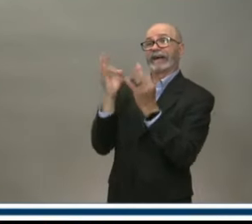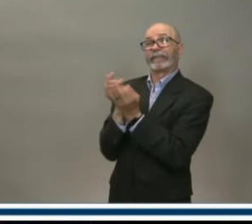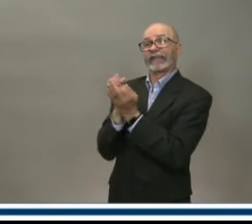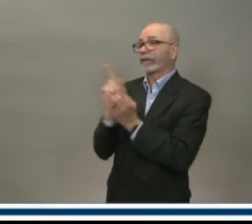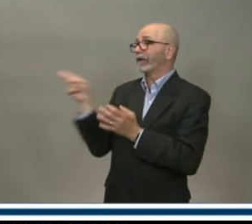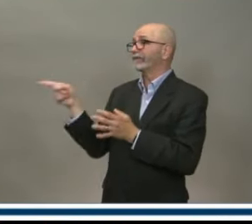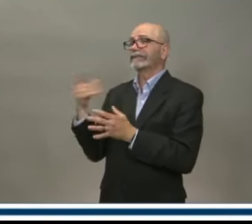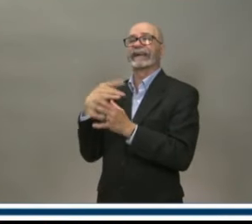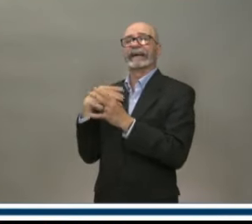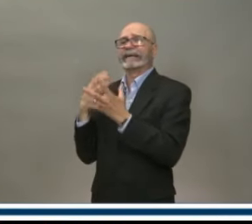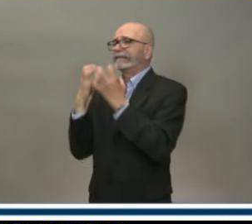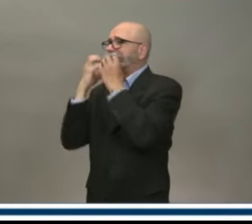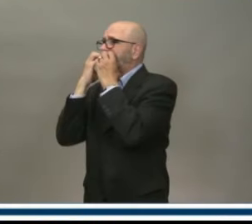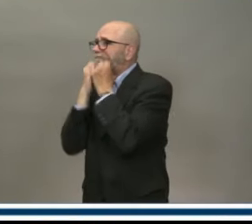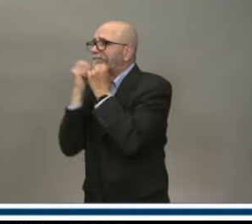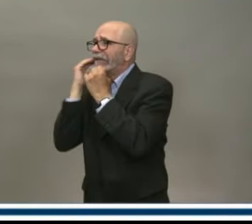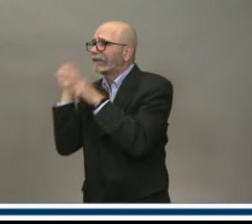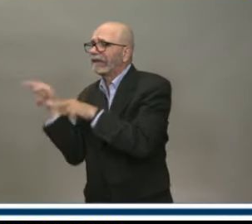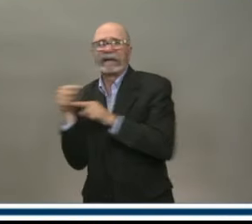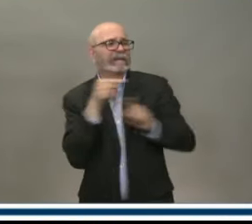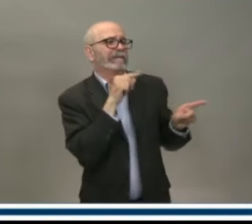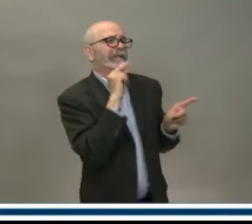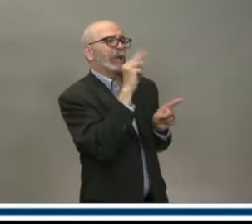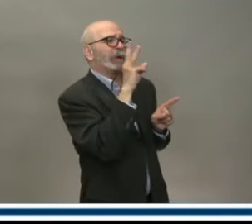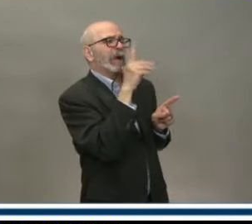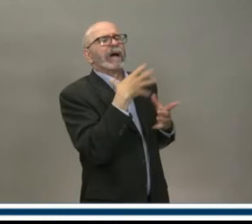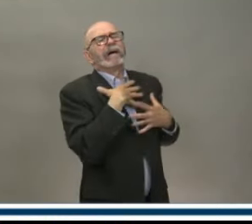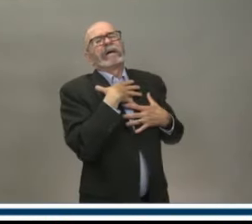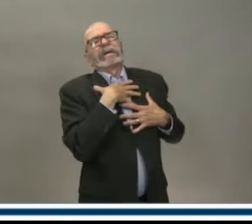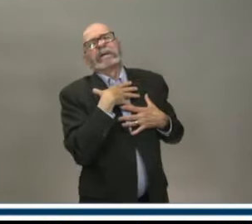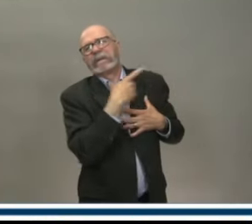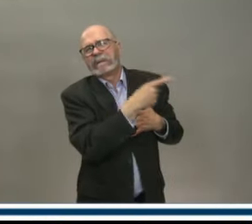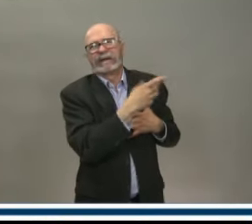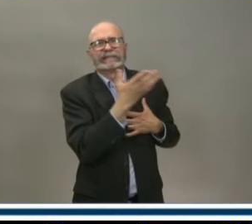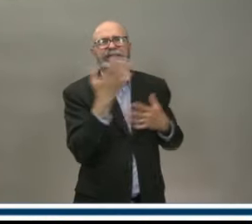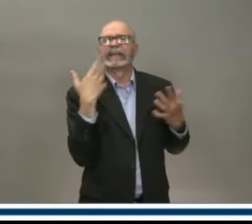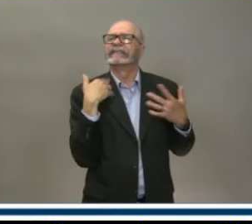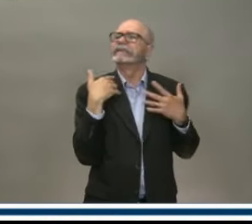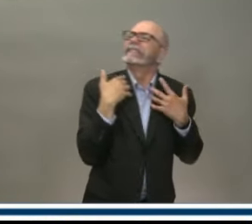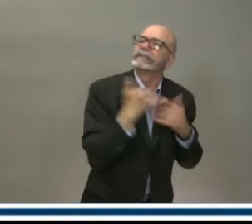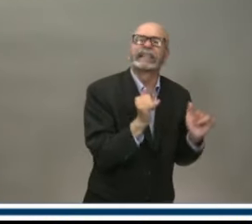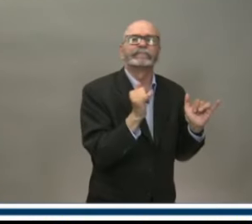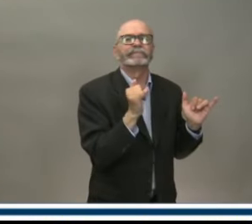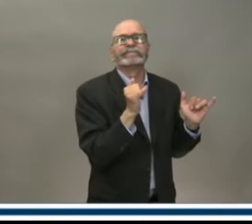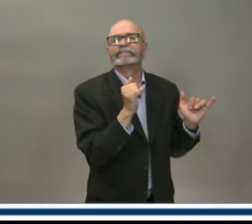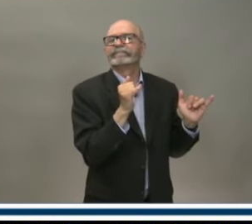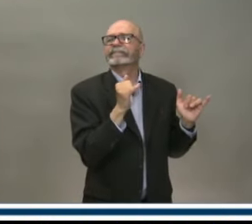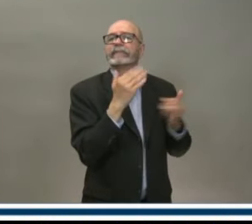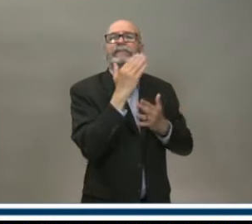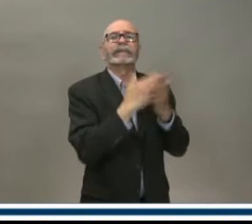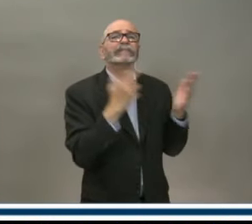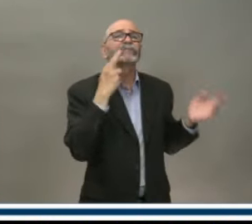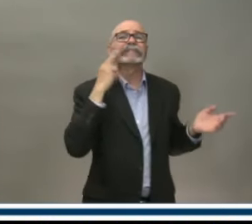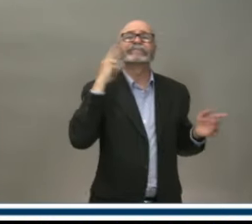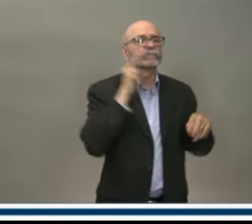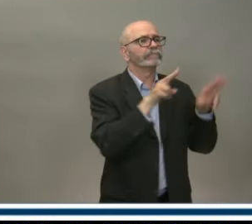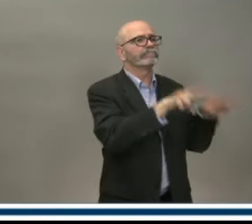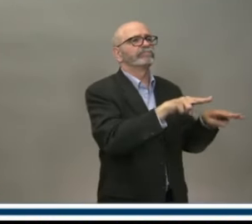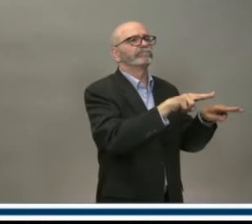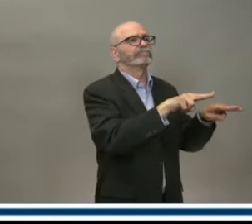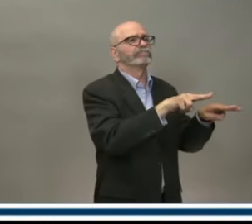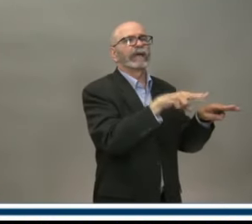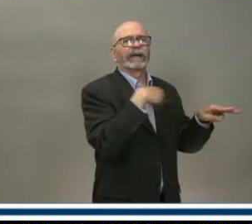and again, the issue was raised that there's multiple residents sharing a room, and I spoke to a woman today who said her father shares a room with 2